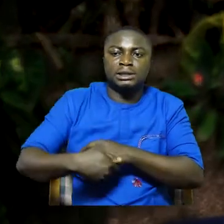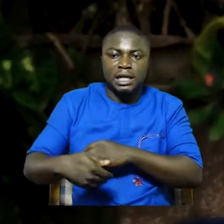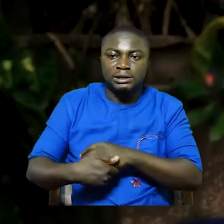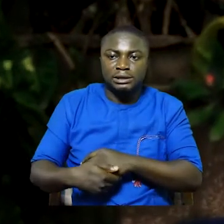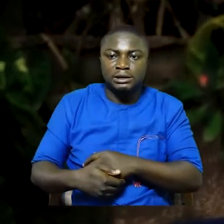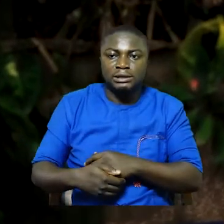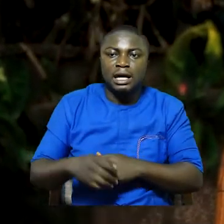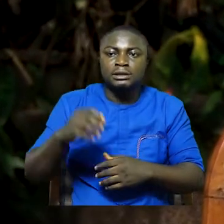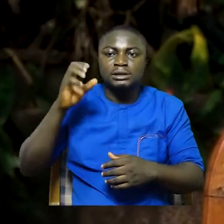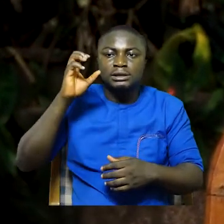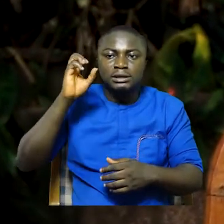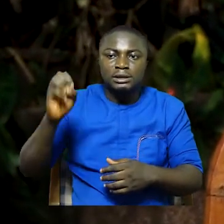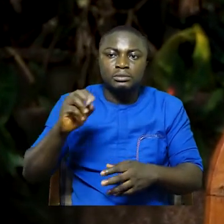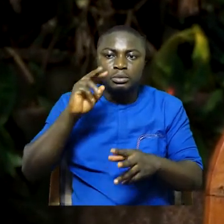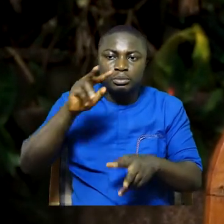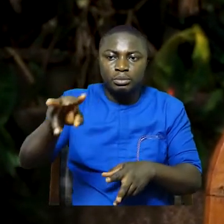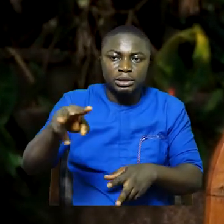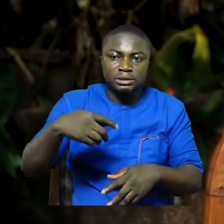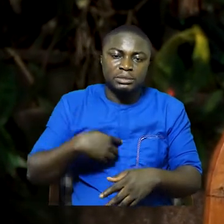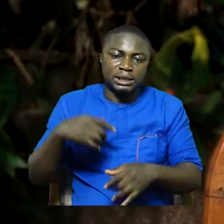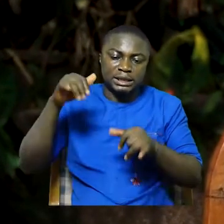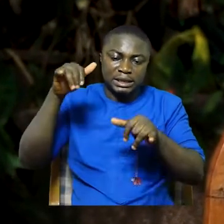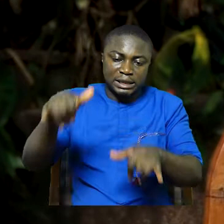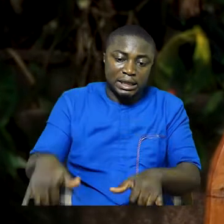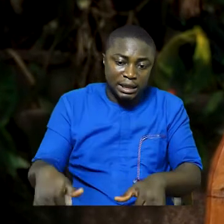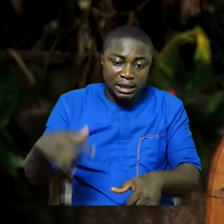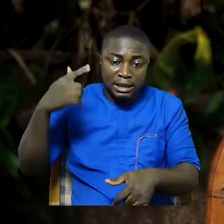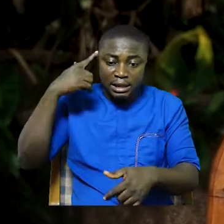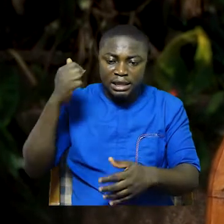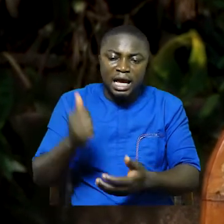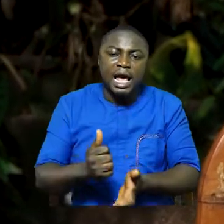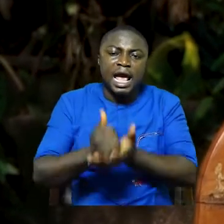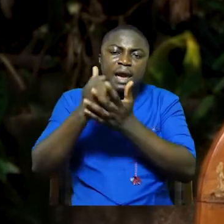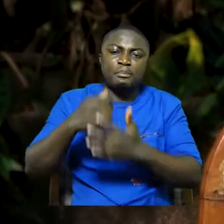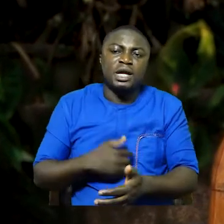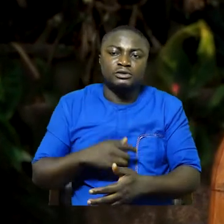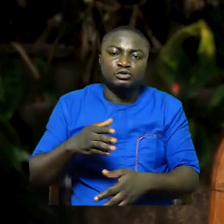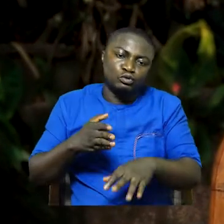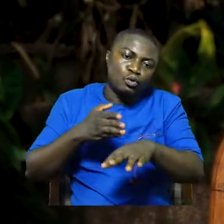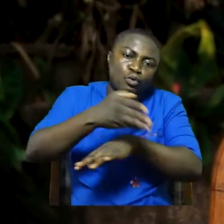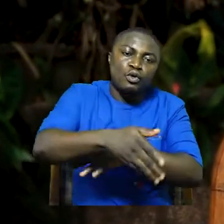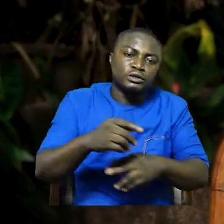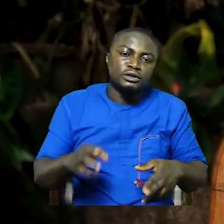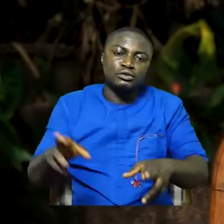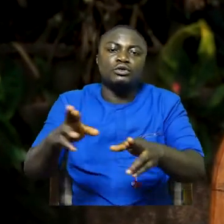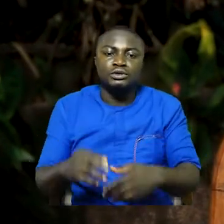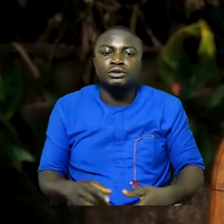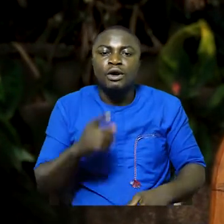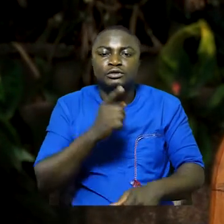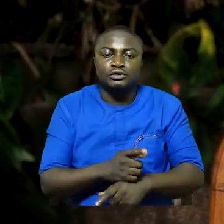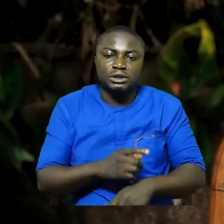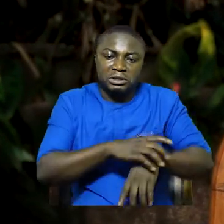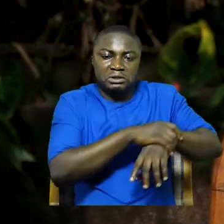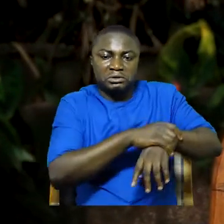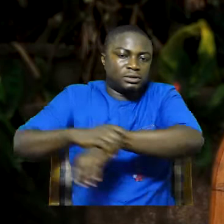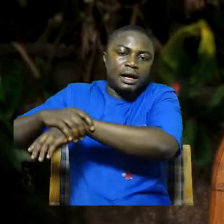night, you know, it's like he has been watching me standing there since. So he thought he could help me to cross. You understand?